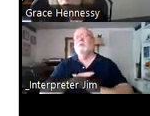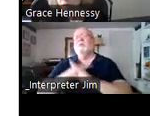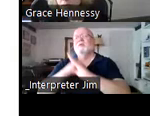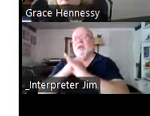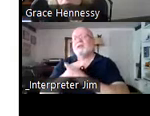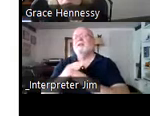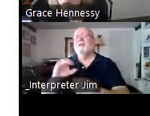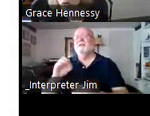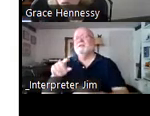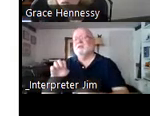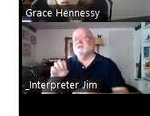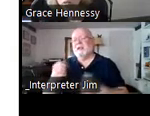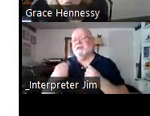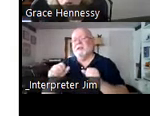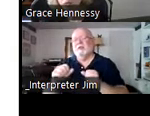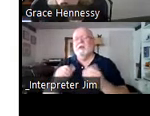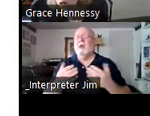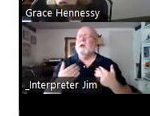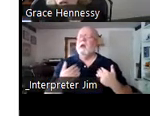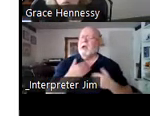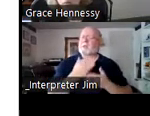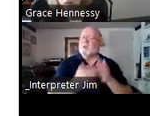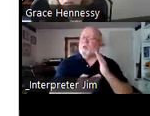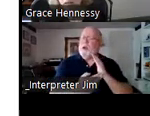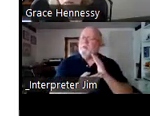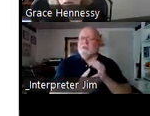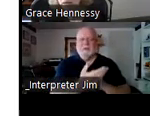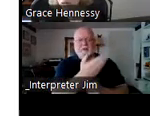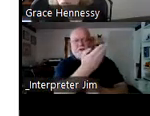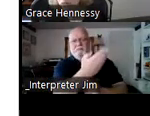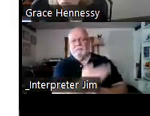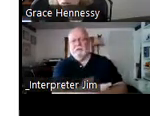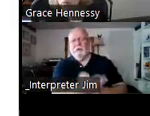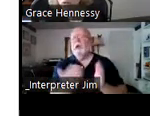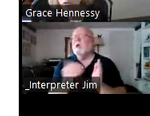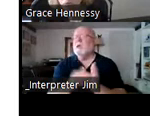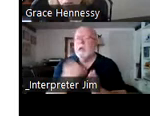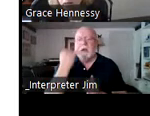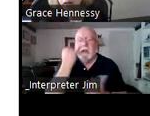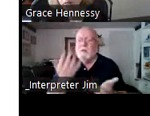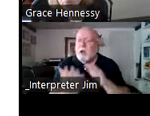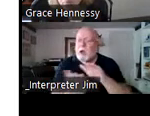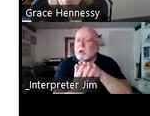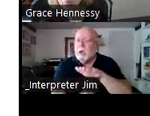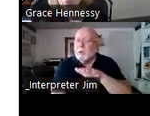bunch of references that are included as well. Again, I will make these slides available. I'll send them to